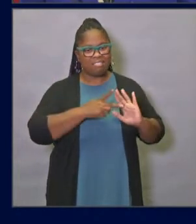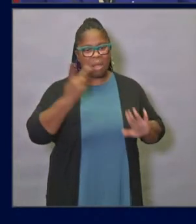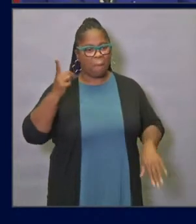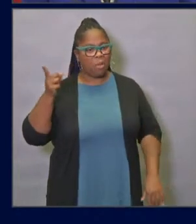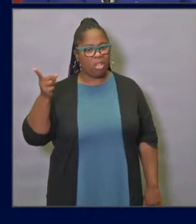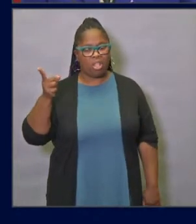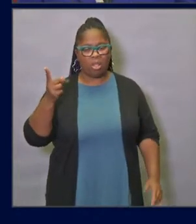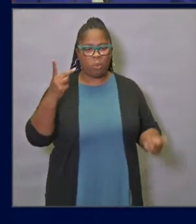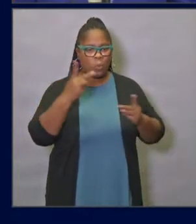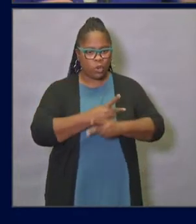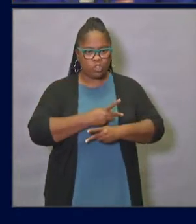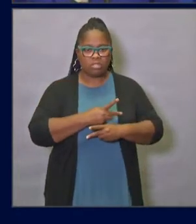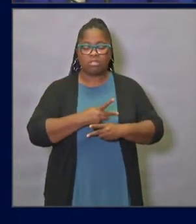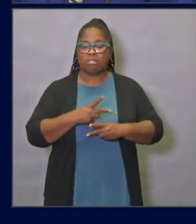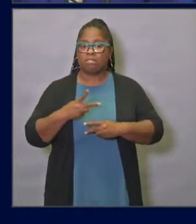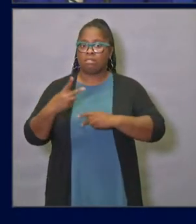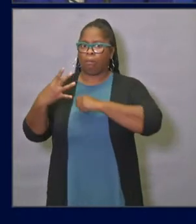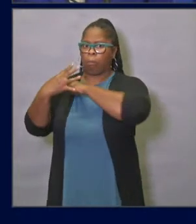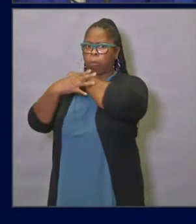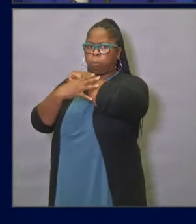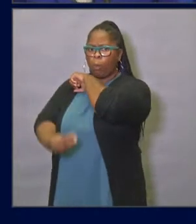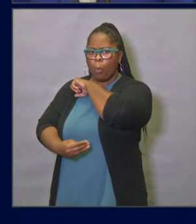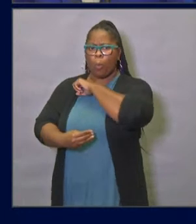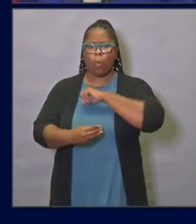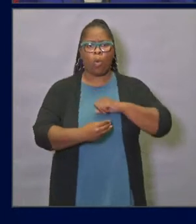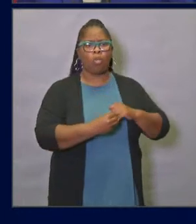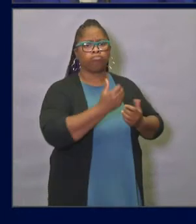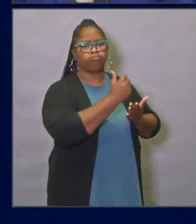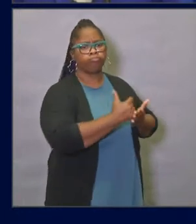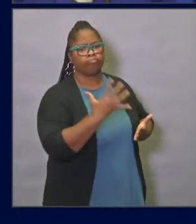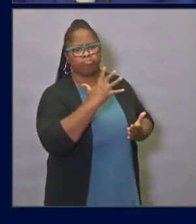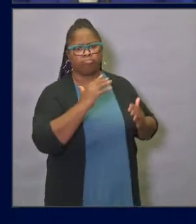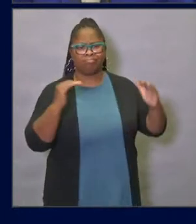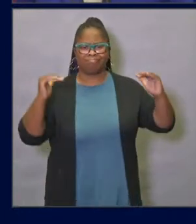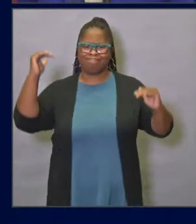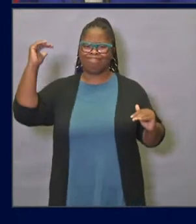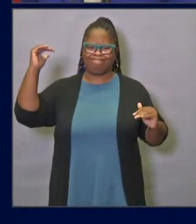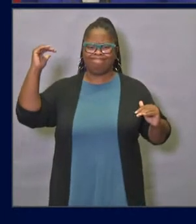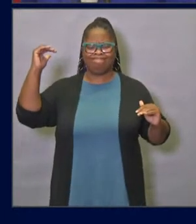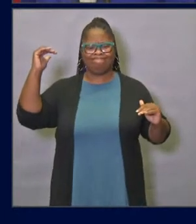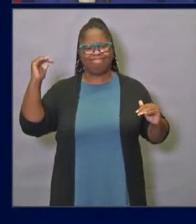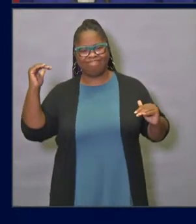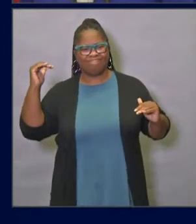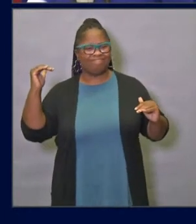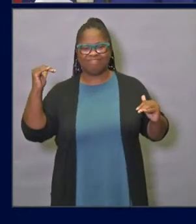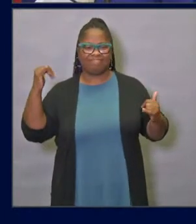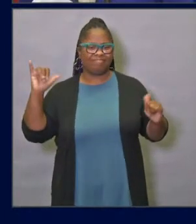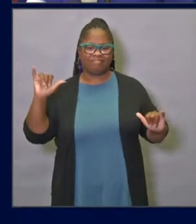between the communities with the highest rates of poverty and the communities with the lowest rates of poverty.